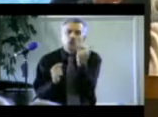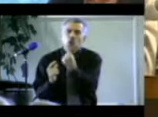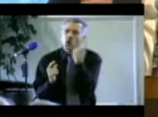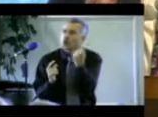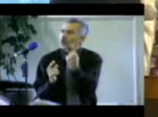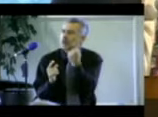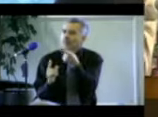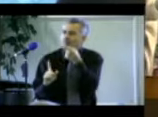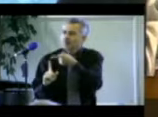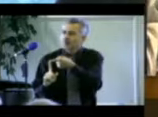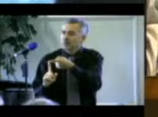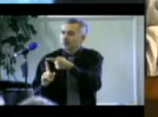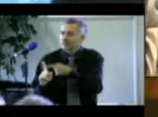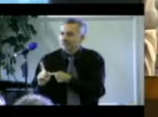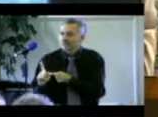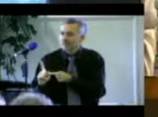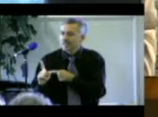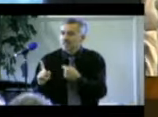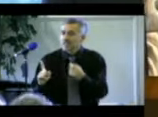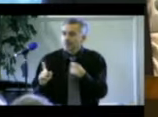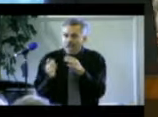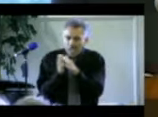What is my motive?